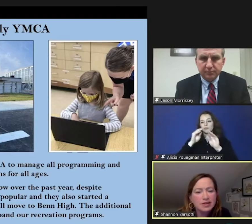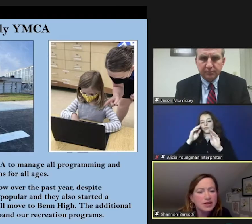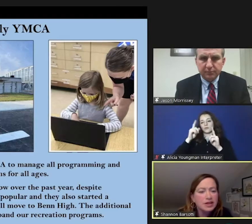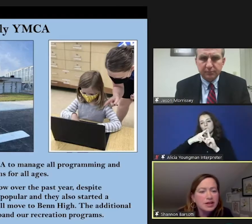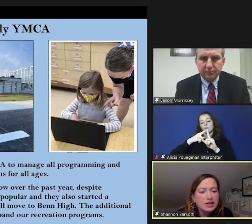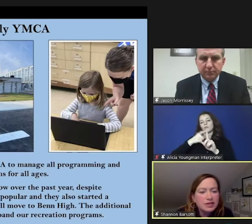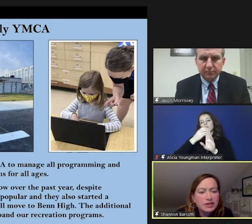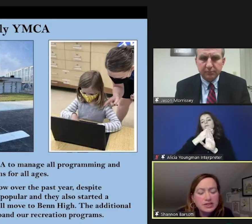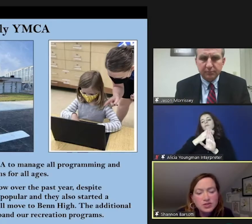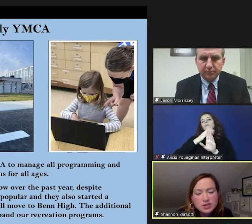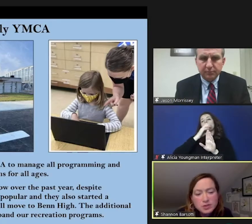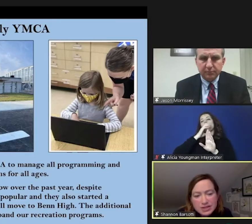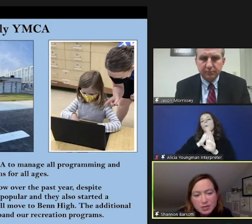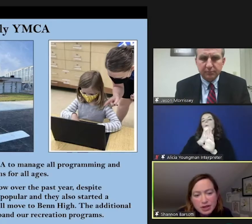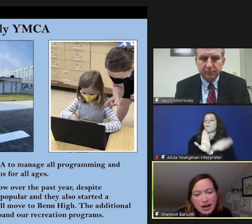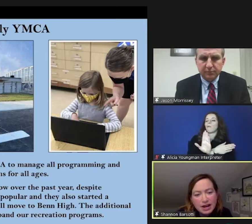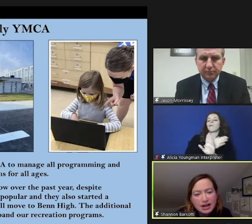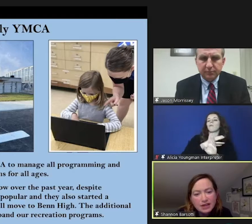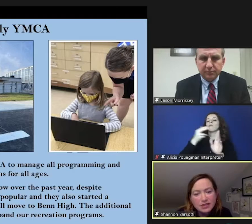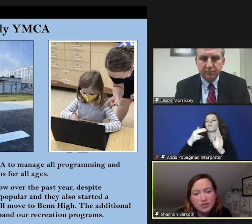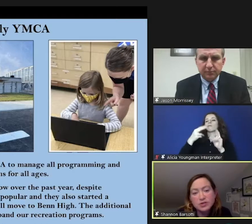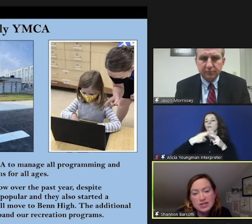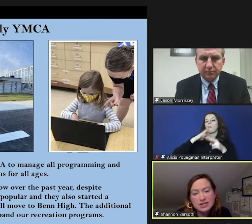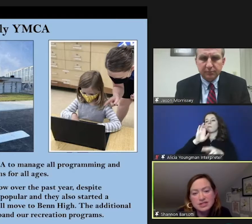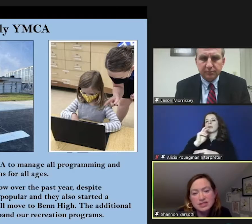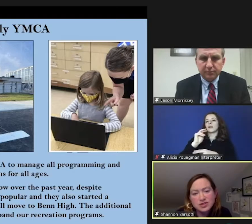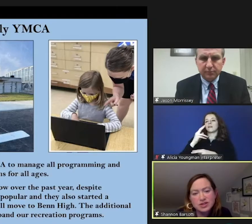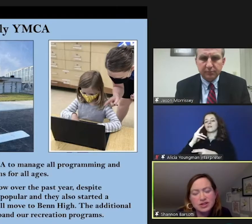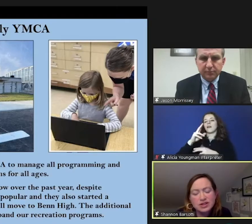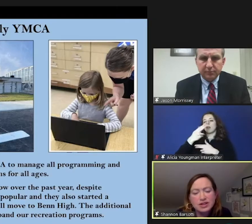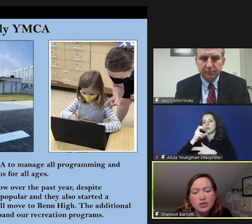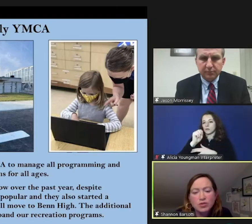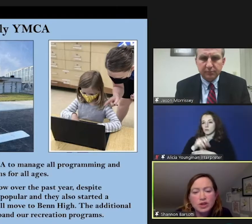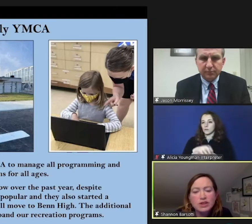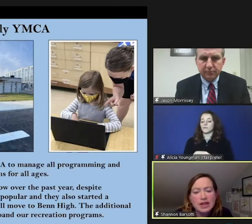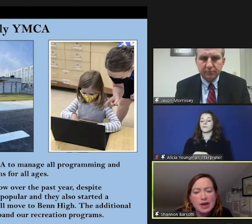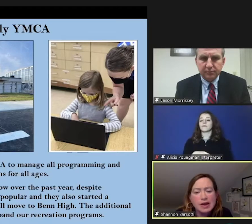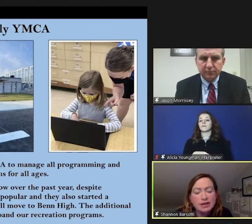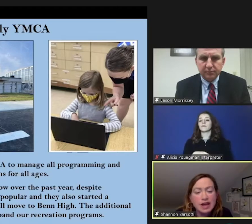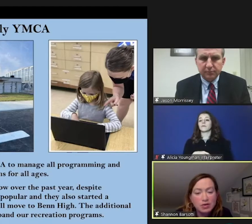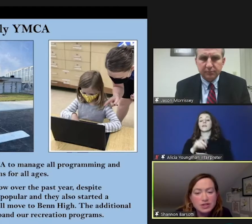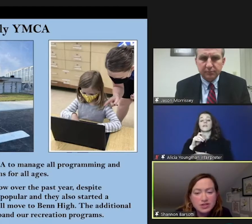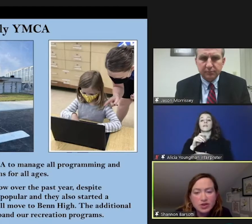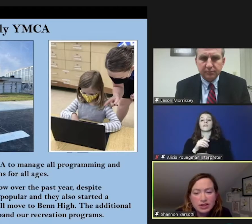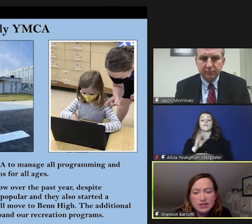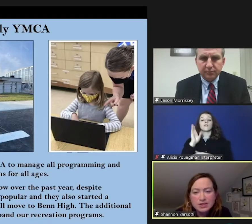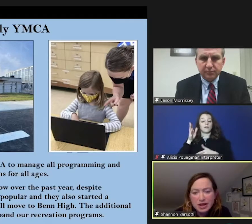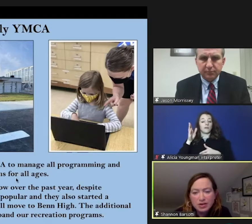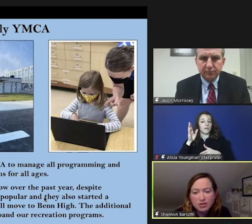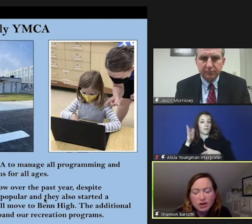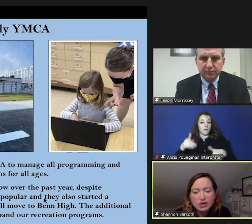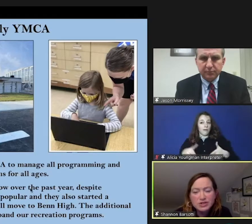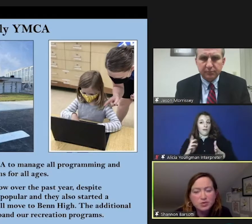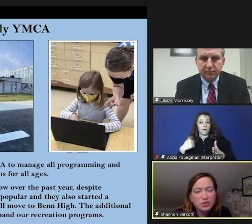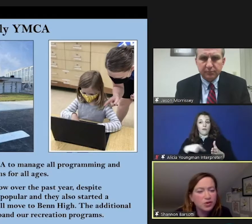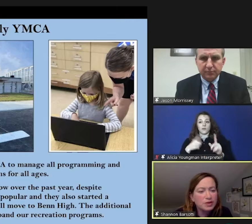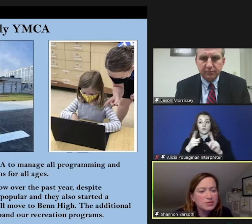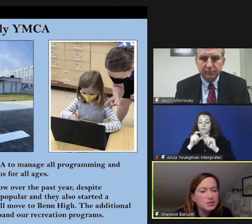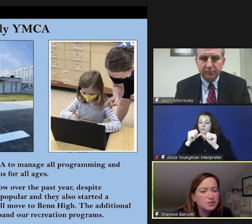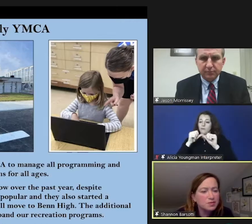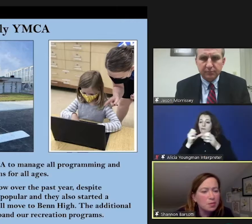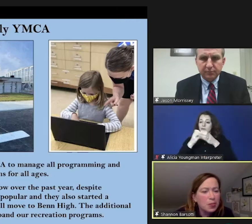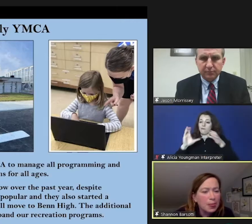at Ben High. The additional space at Ben High and the new UCS addition will allow us to greatly expand our